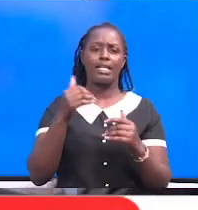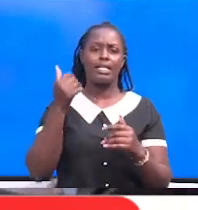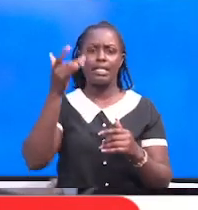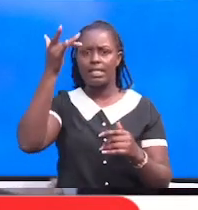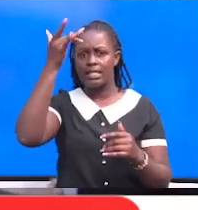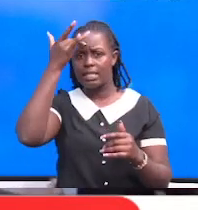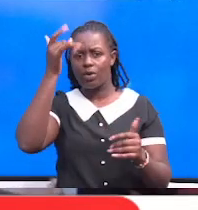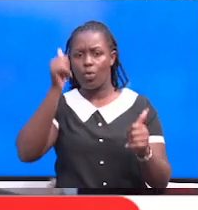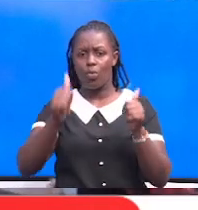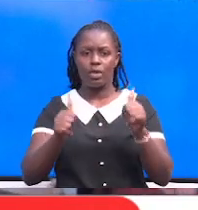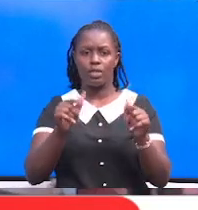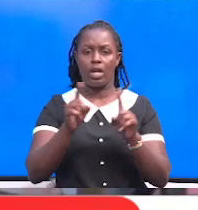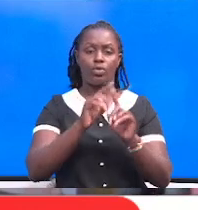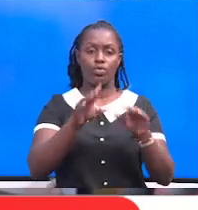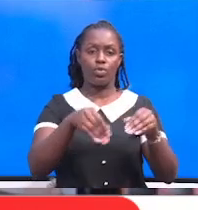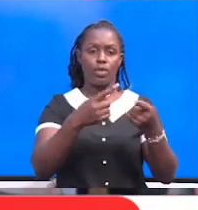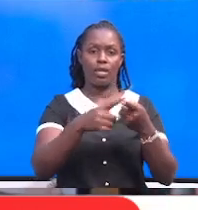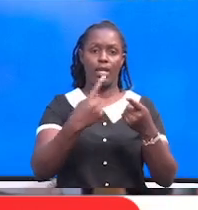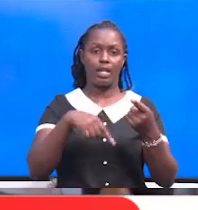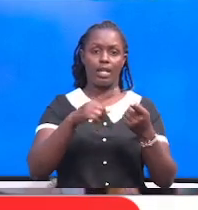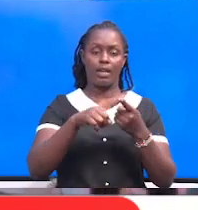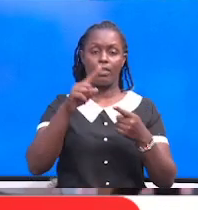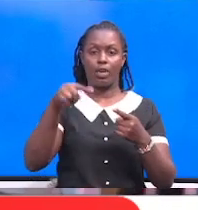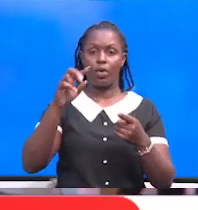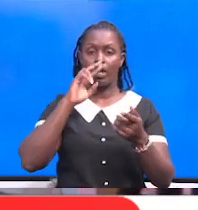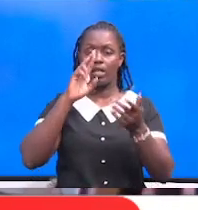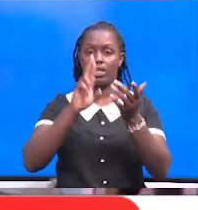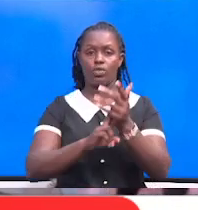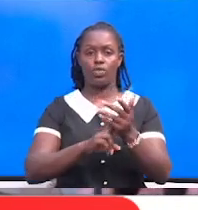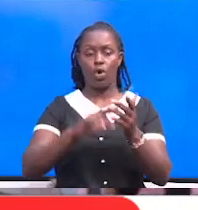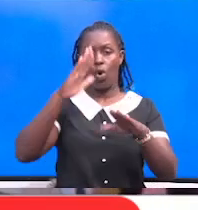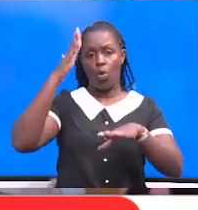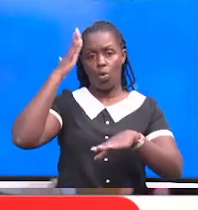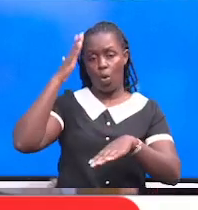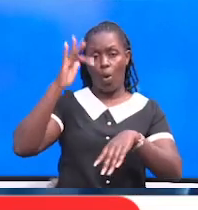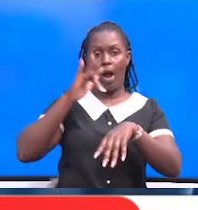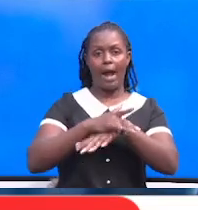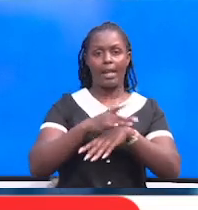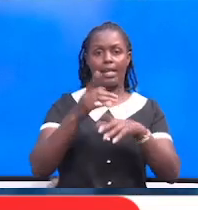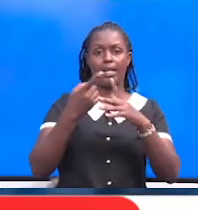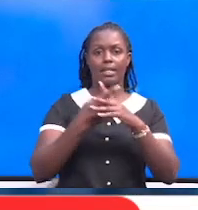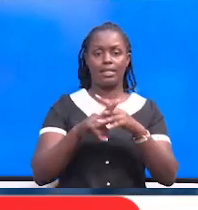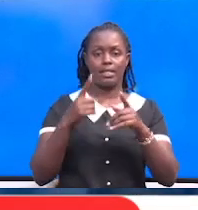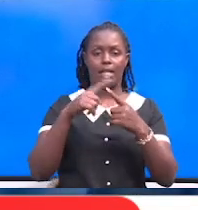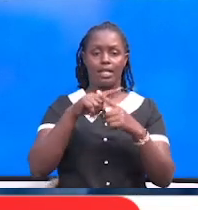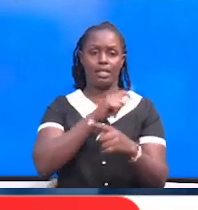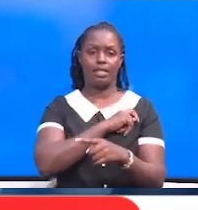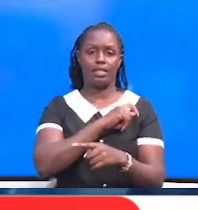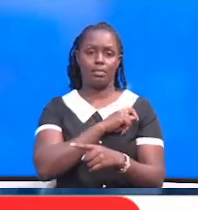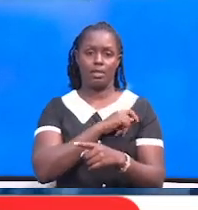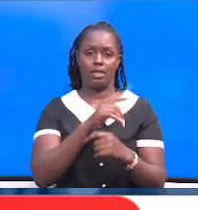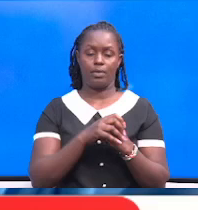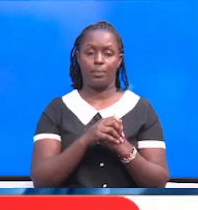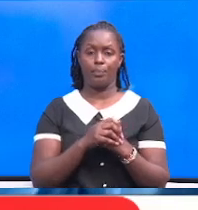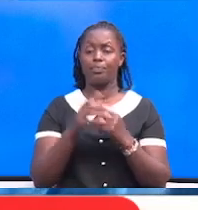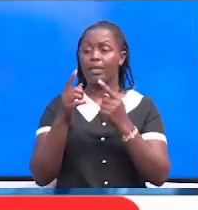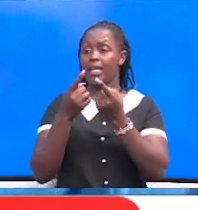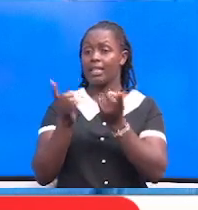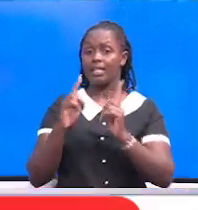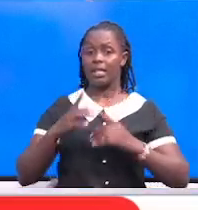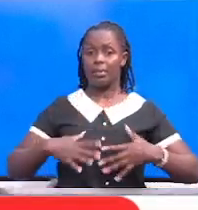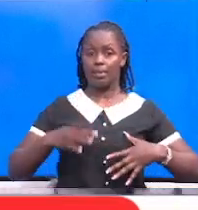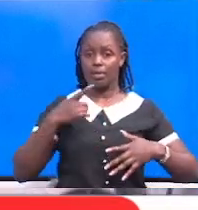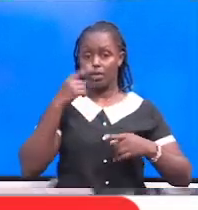for start intervention. So you'll be able to detect early and start treatment. Shikadau hawa wakisema kuwa itakuwa